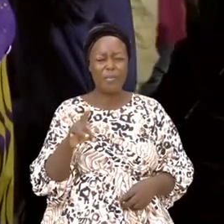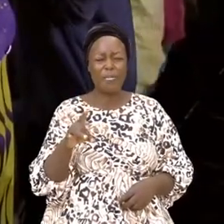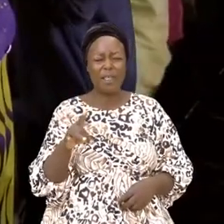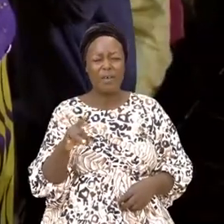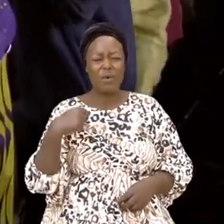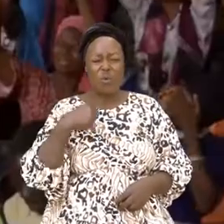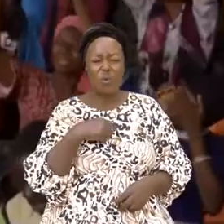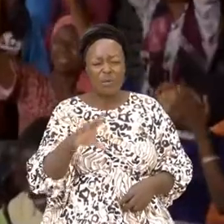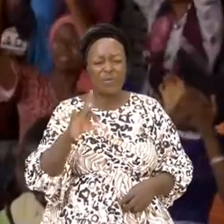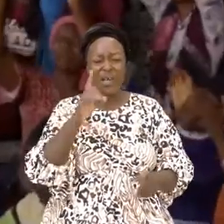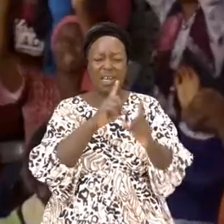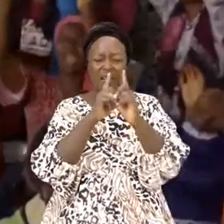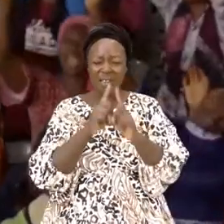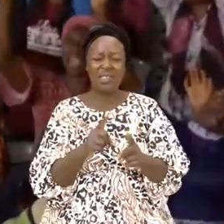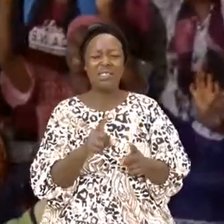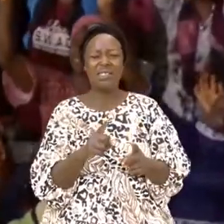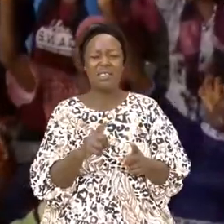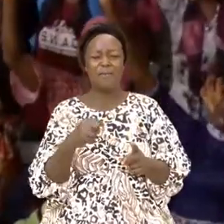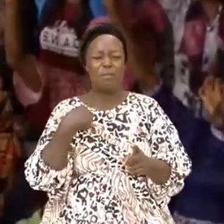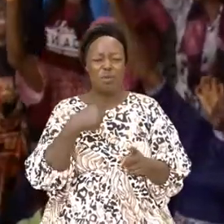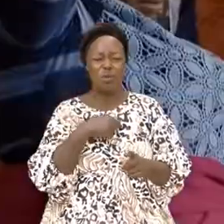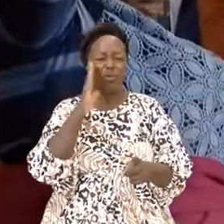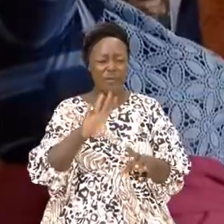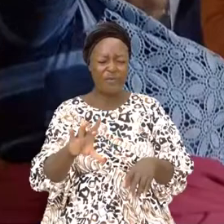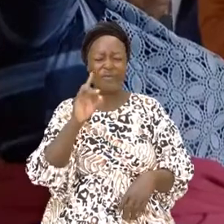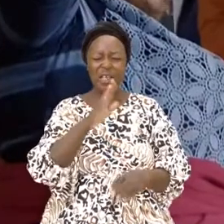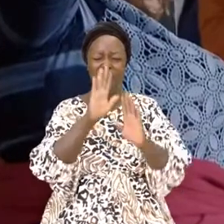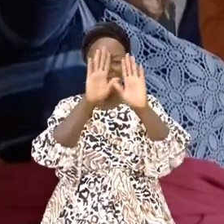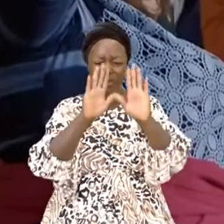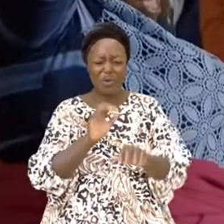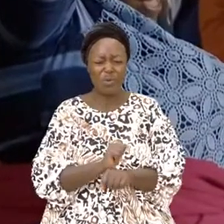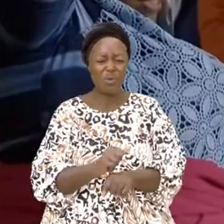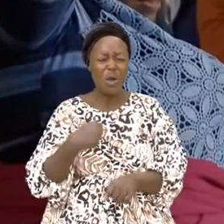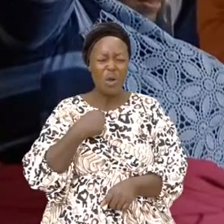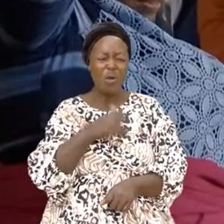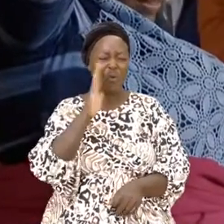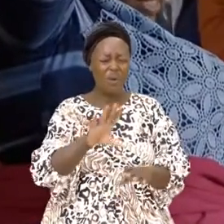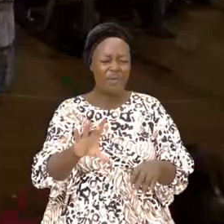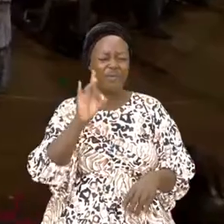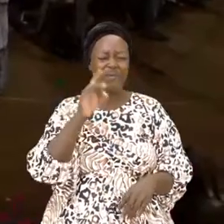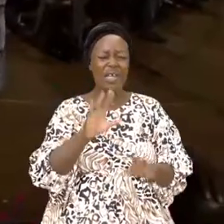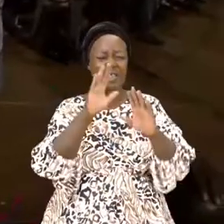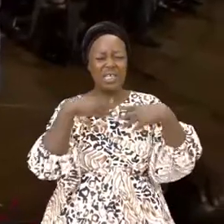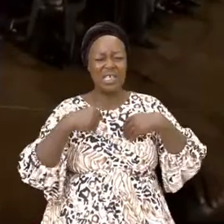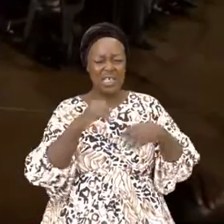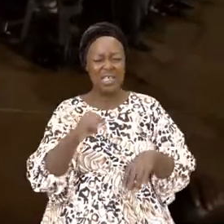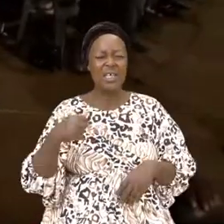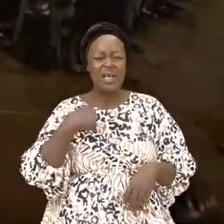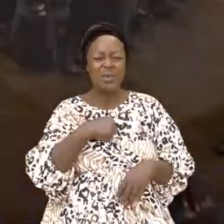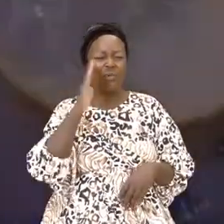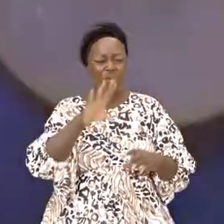we'll find answer, we'll find miracle, we'll find healing, we'll